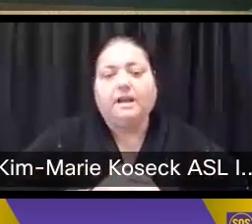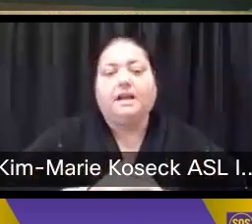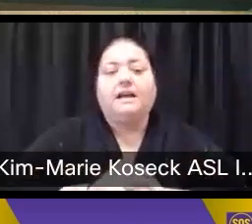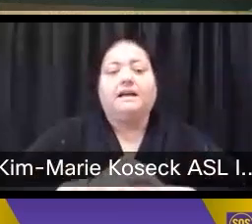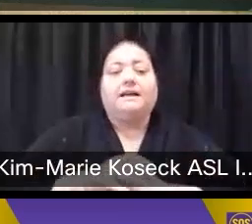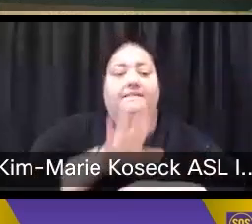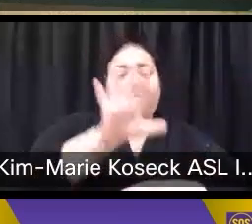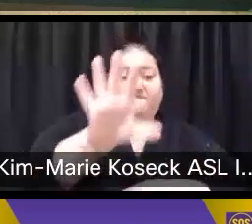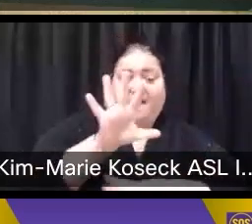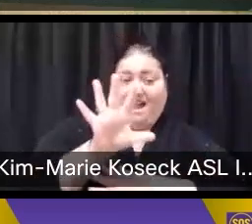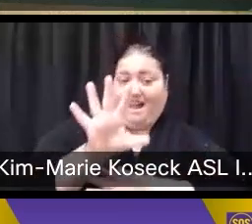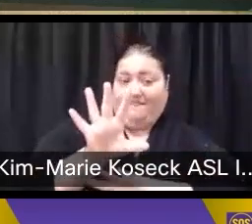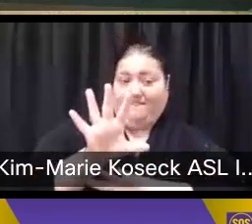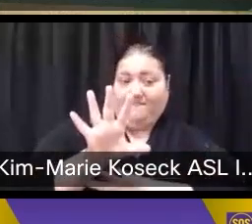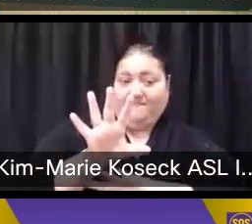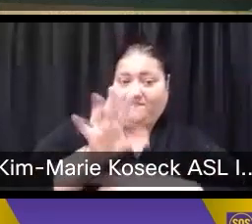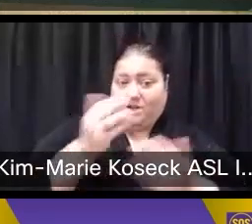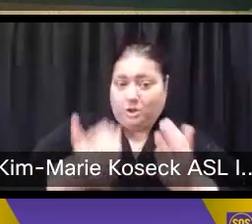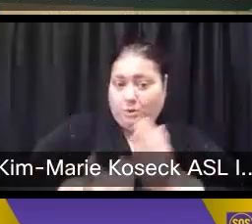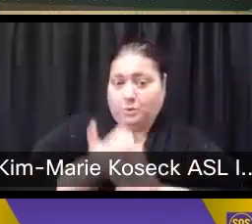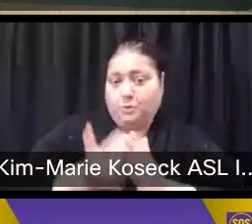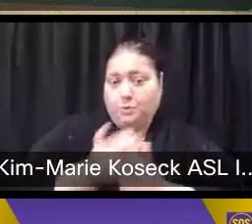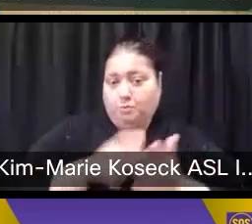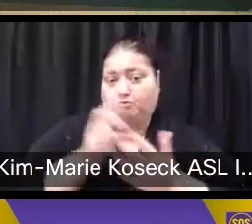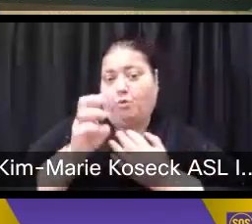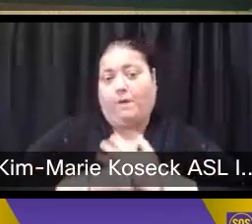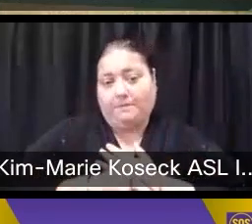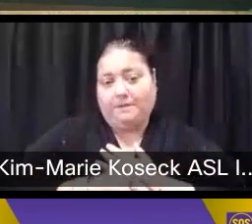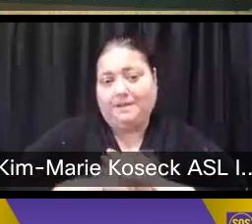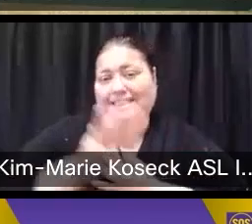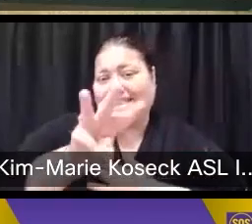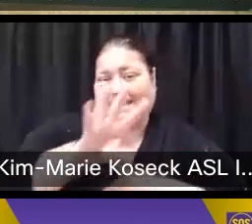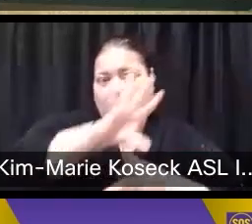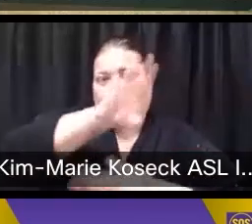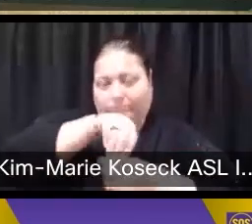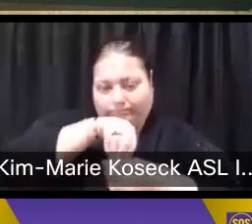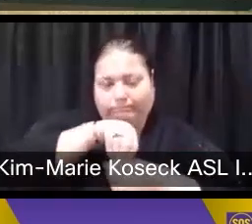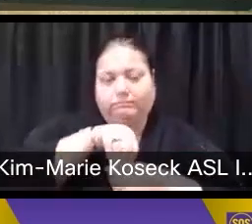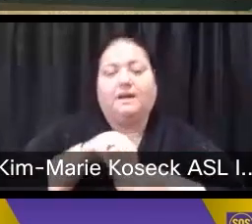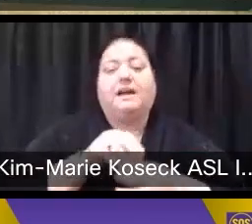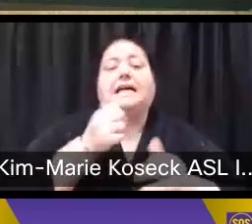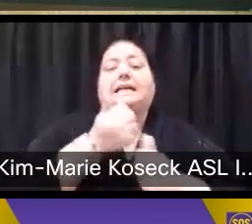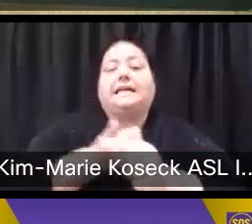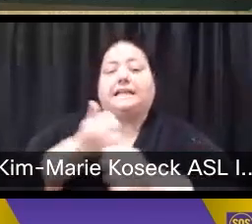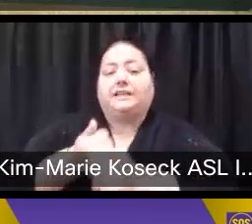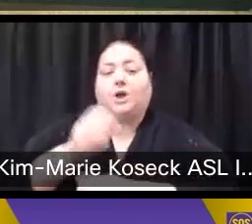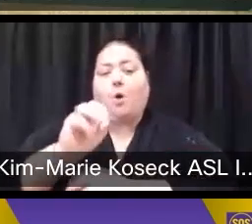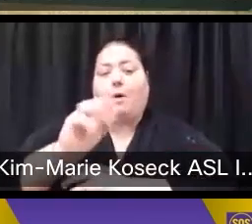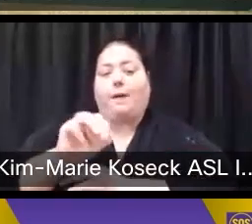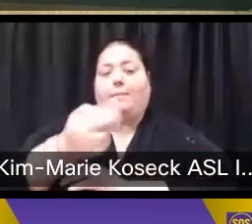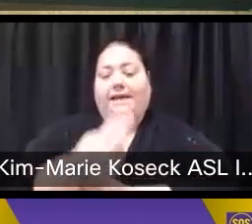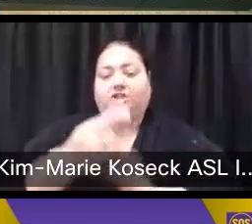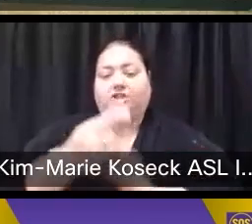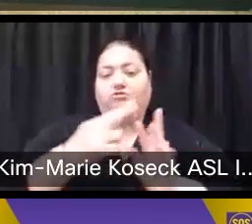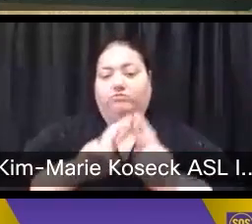5 of these 5 new programs, so there's 6 total. They're in each of the OMH region